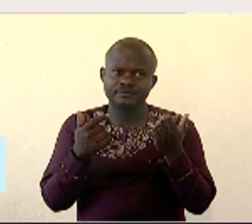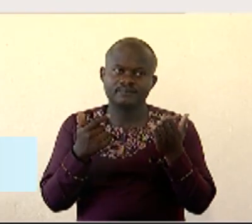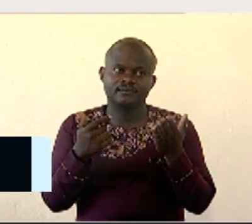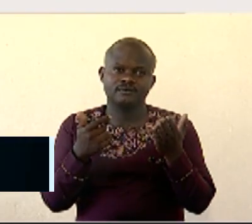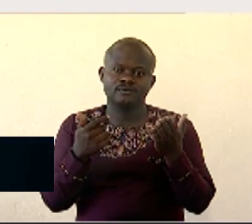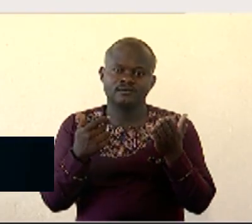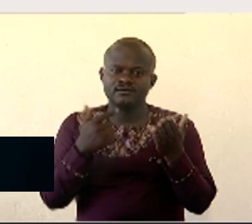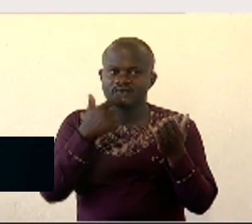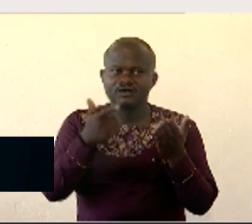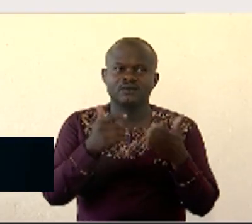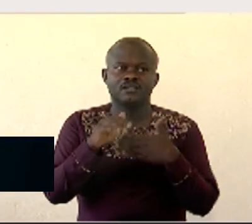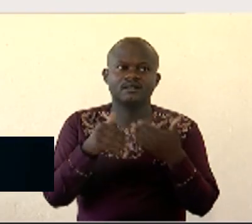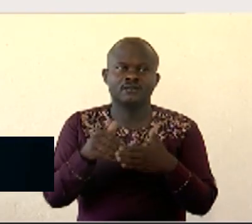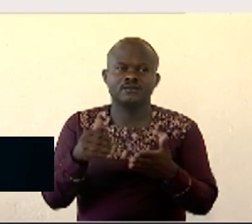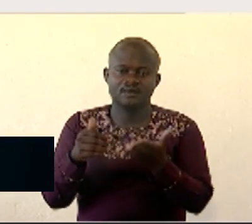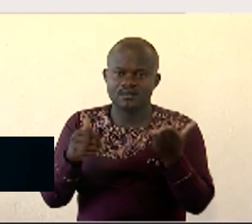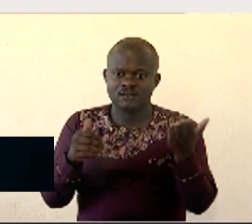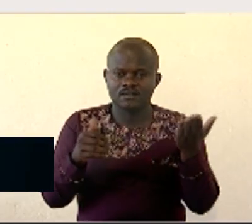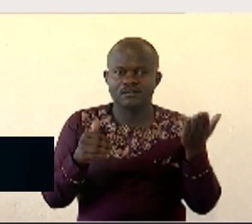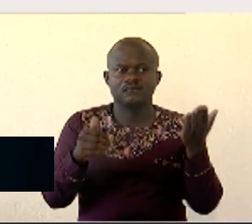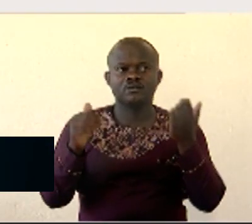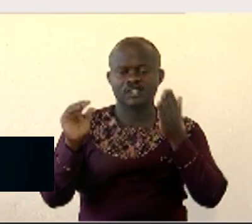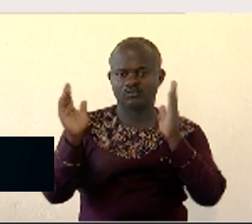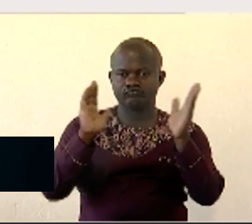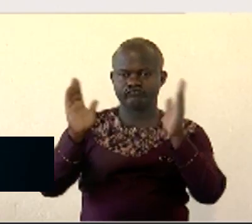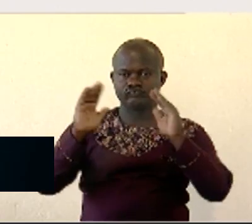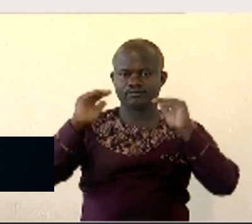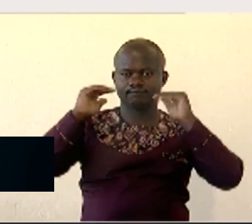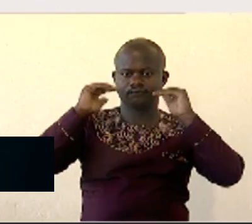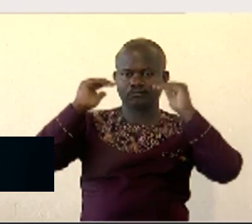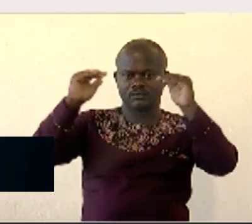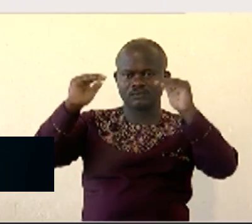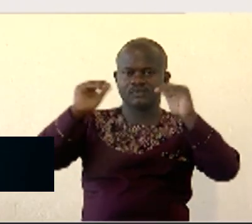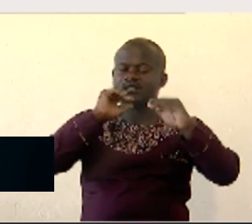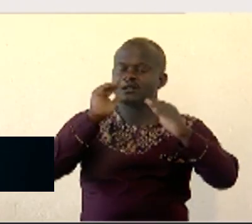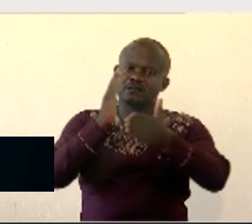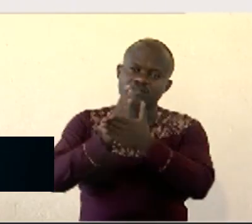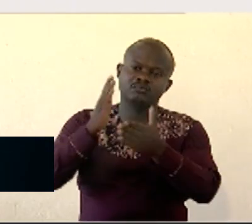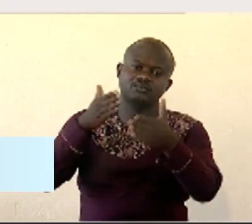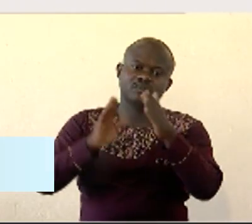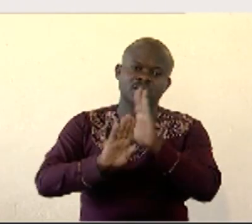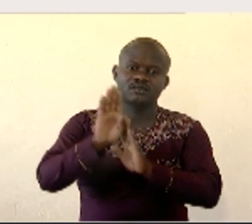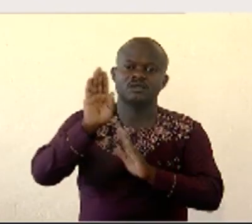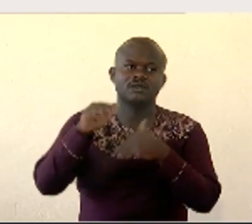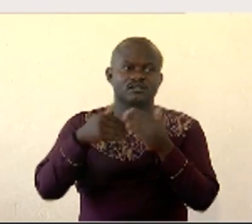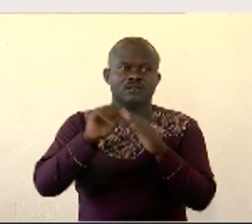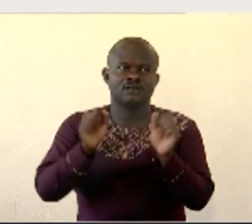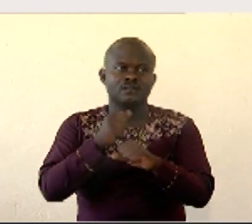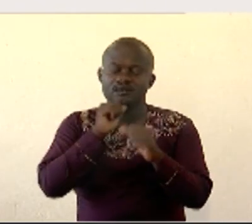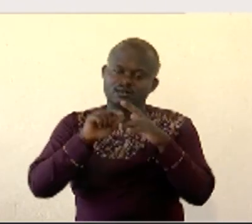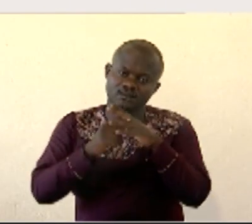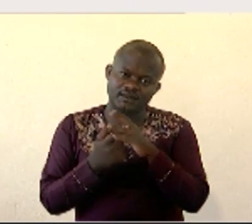to the maximum, mentioned to the maximum, where the rate of photosynthesis will no longer be increasing. So it will start becoming what you call static,